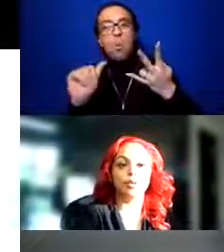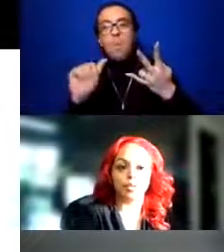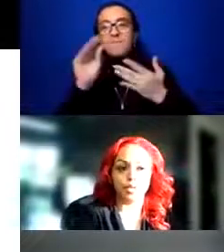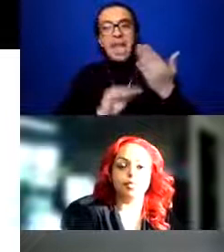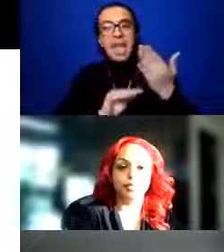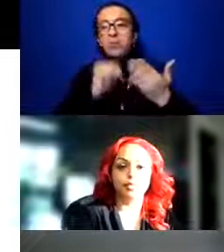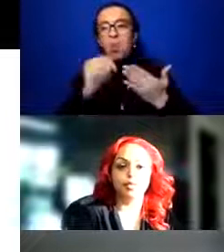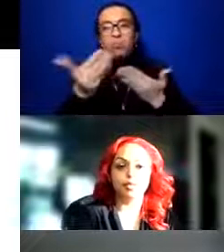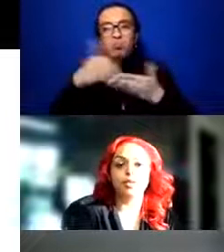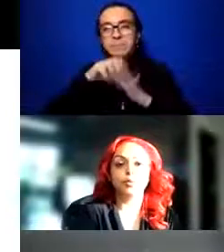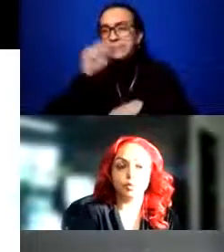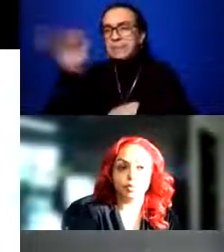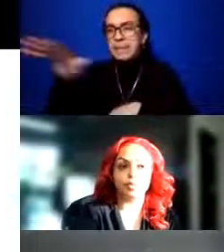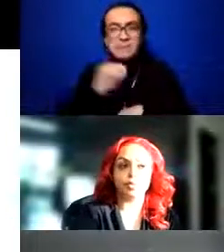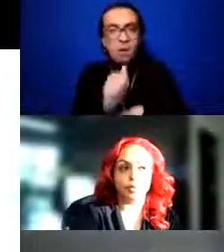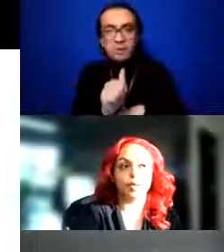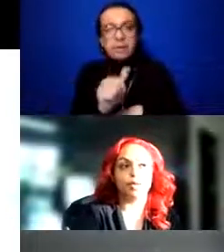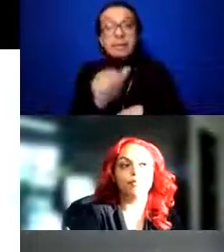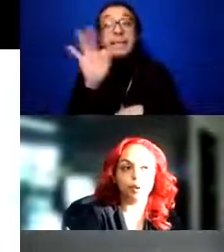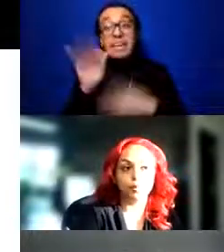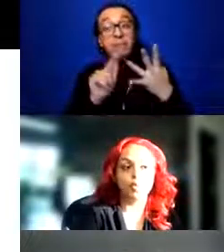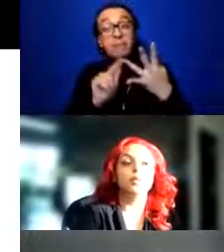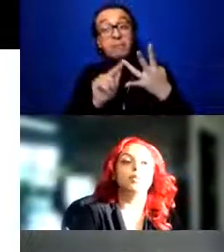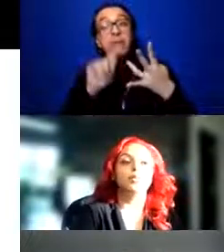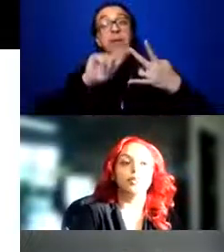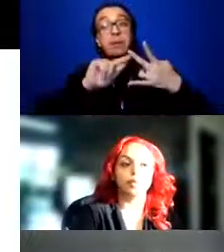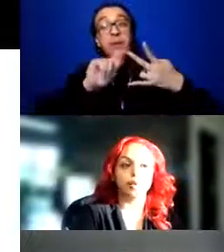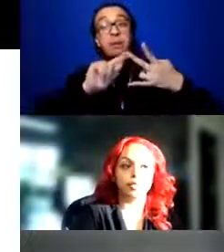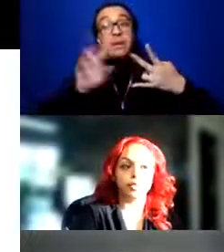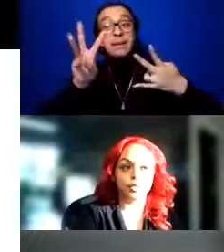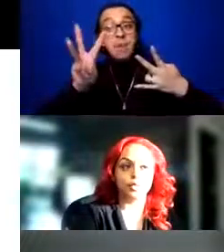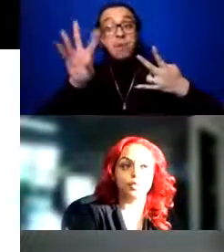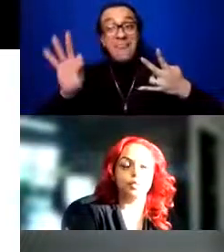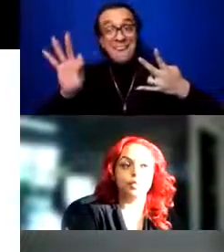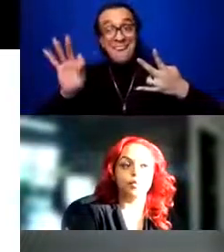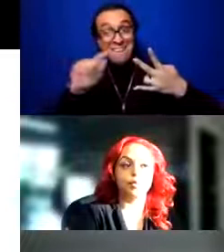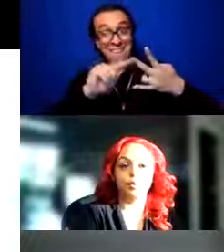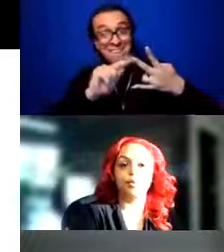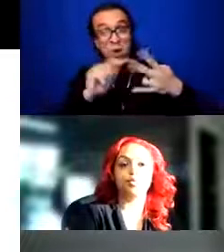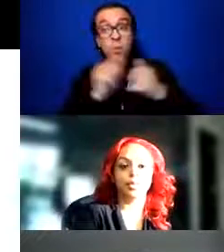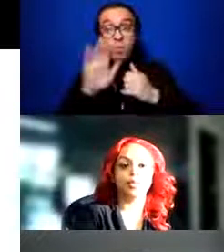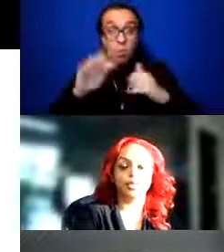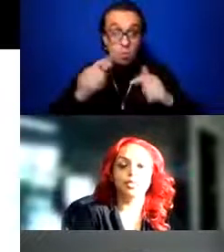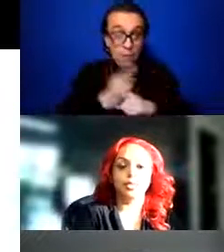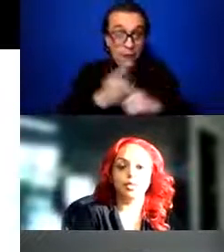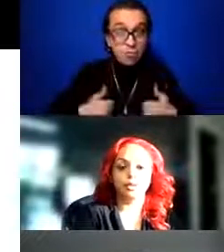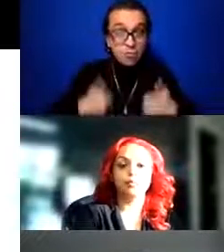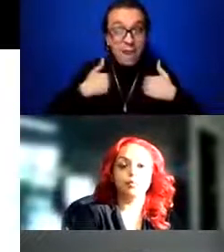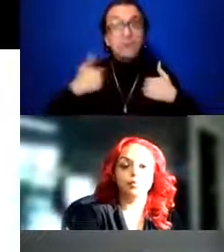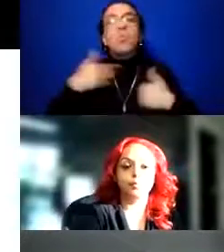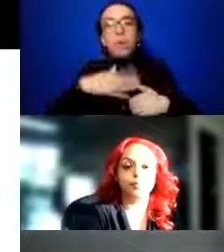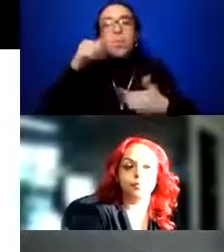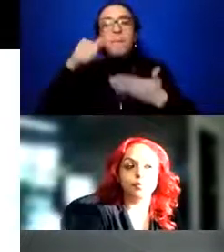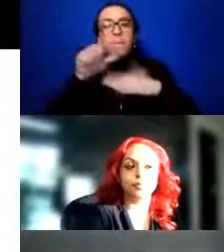your checks. As long as we receive the W-9 form with the correct address, we'll make sure that your checks get to